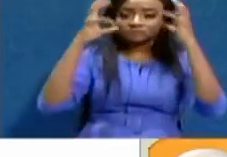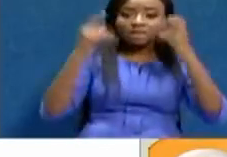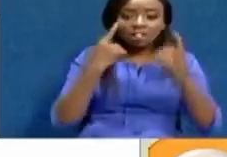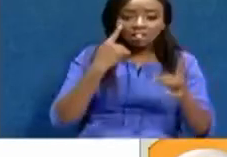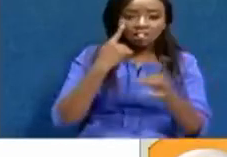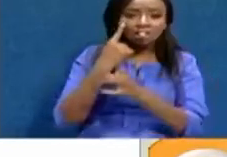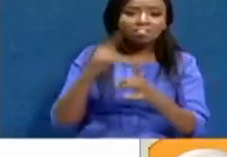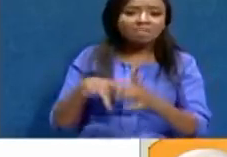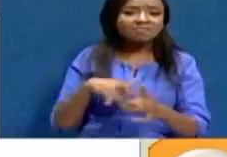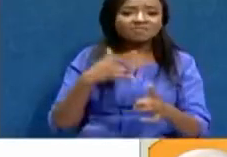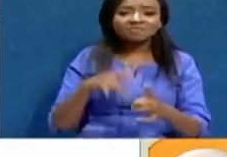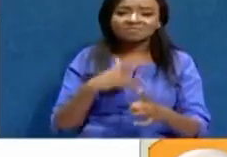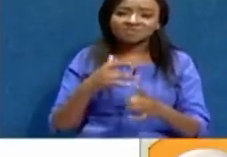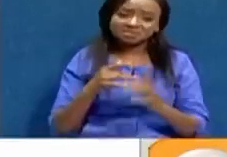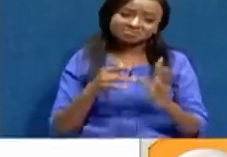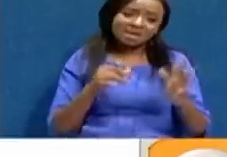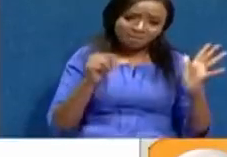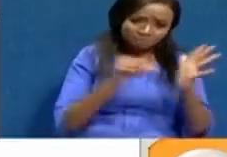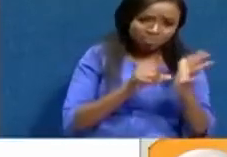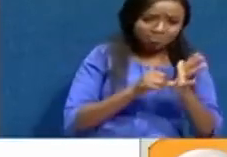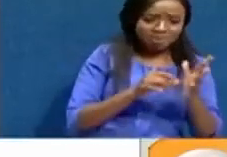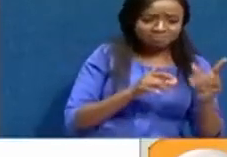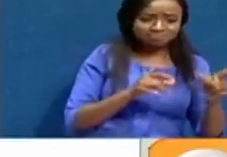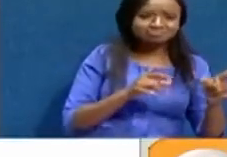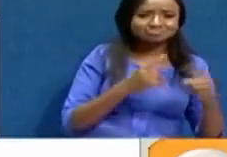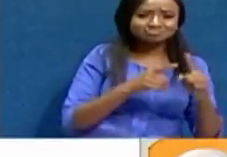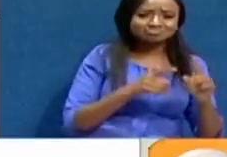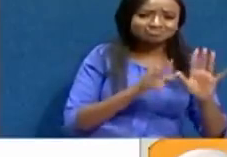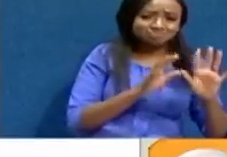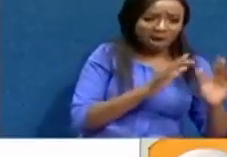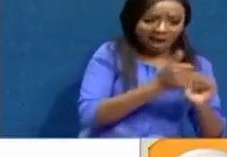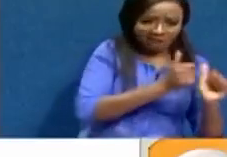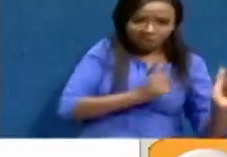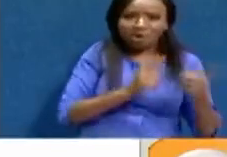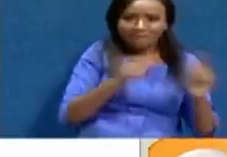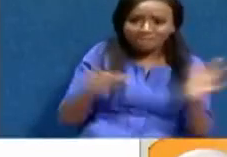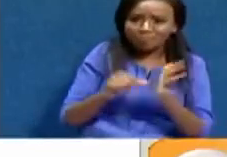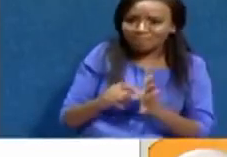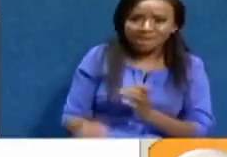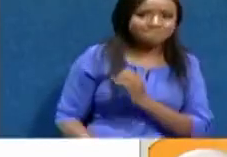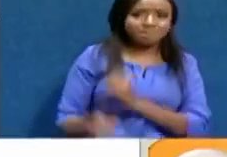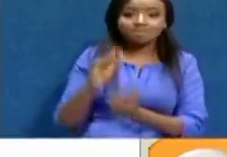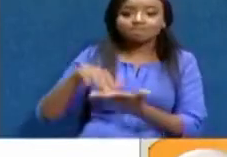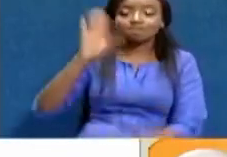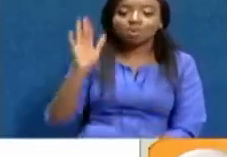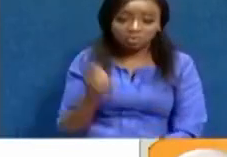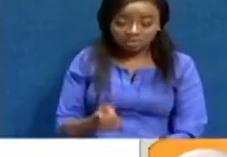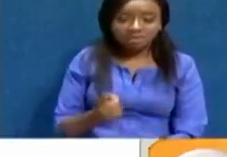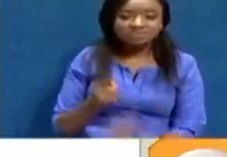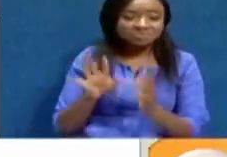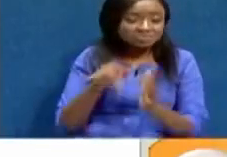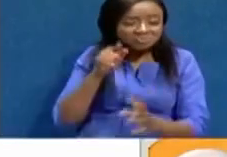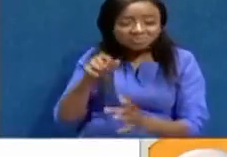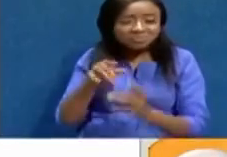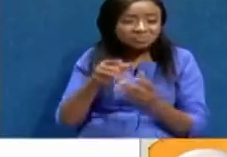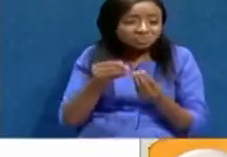growing sense that we had traded one adversity for another. That danger is not fully resolved, as only about a